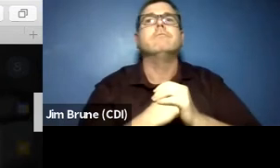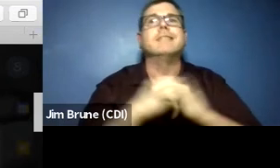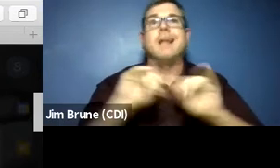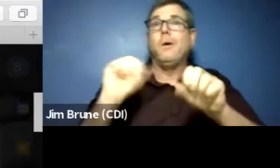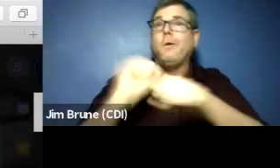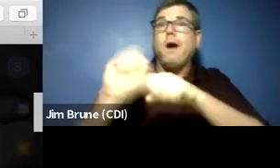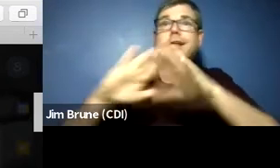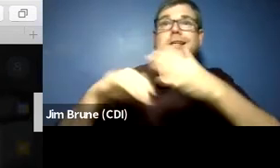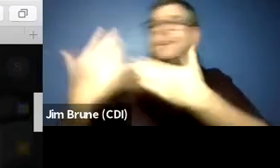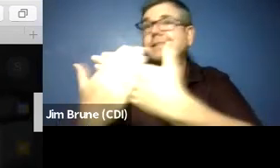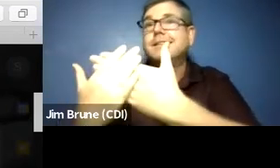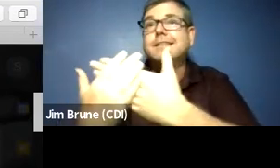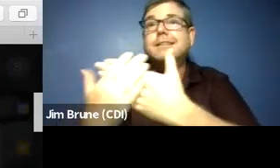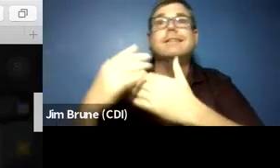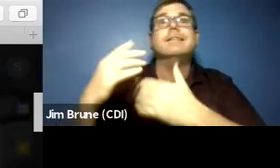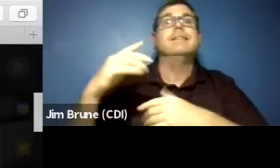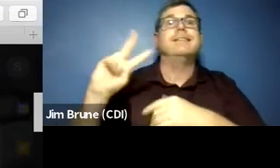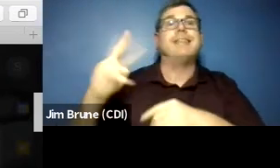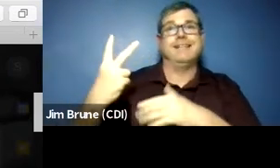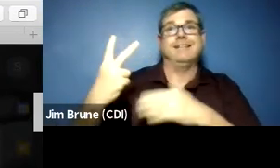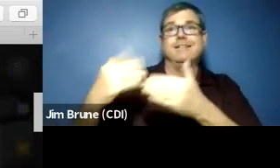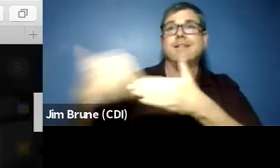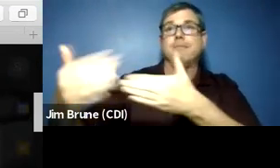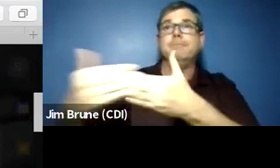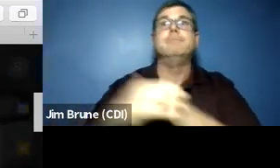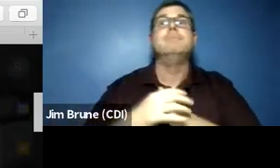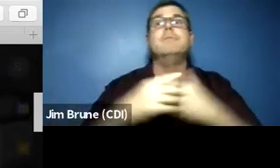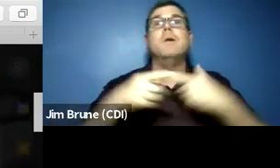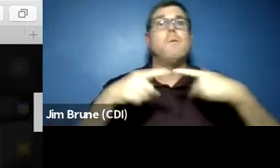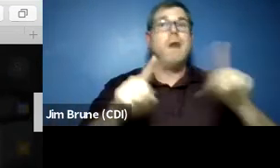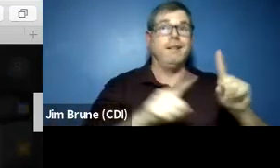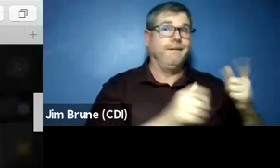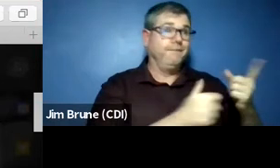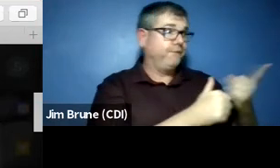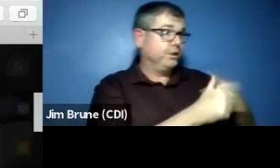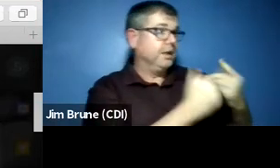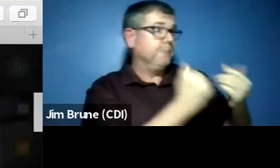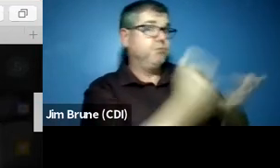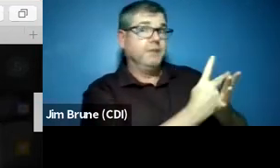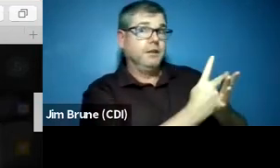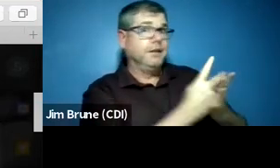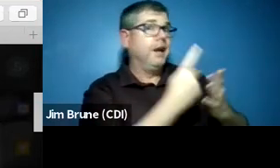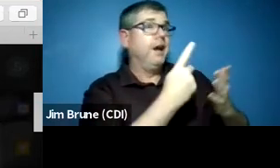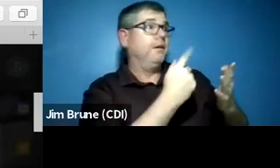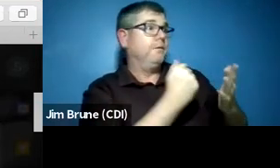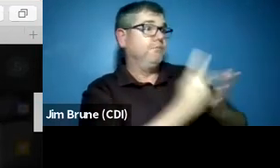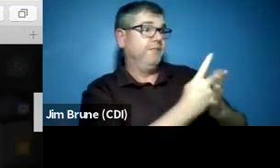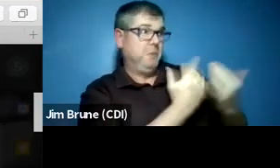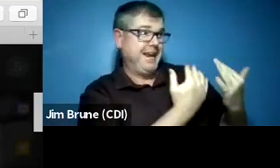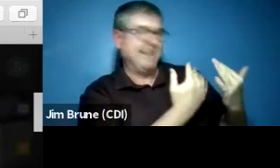on deck working towards that same goal, prioritizing and really speeding that process along and not letting it delay at any